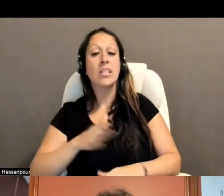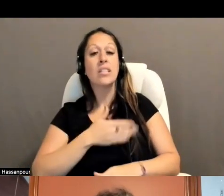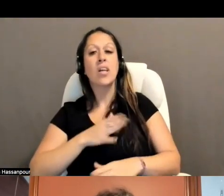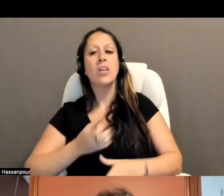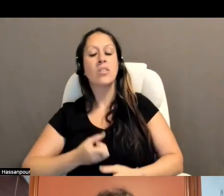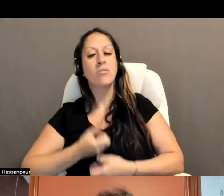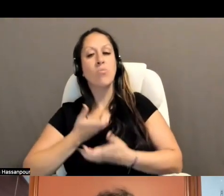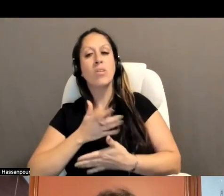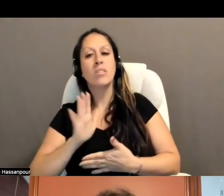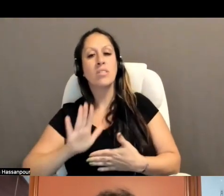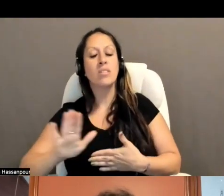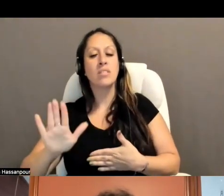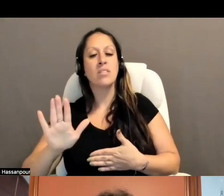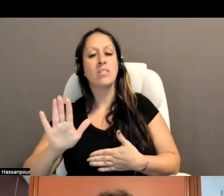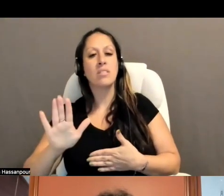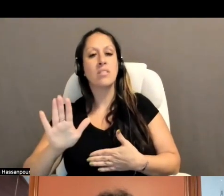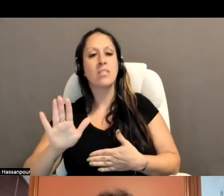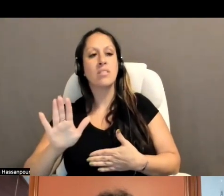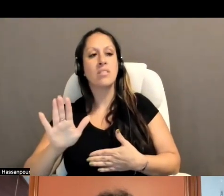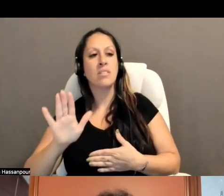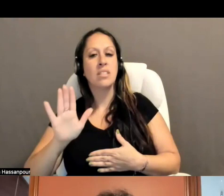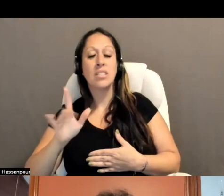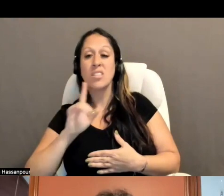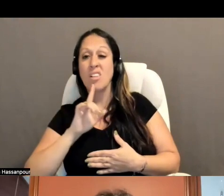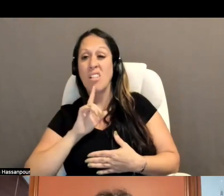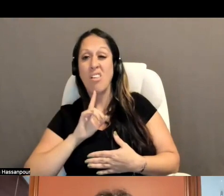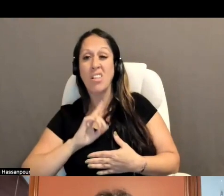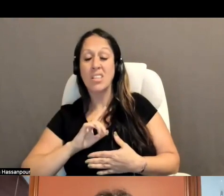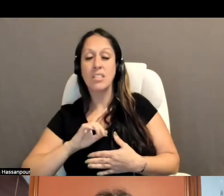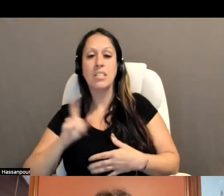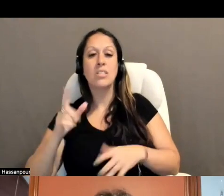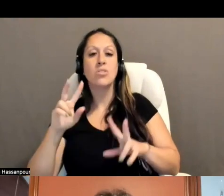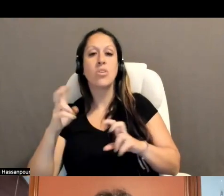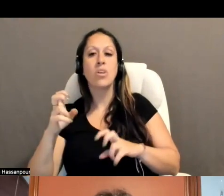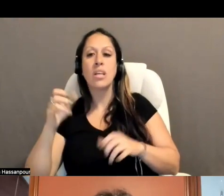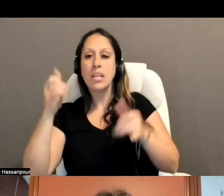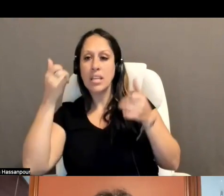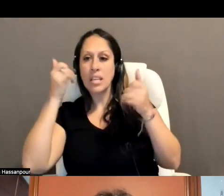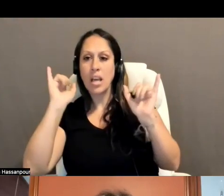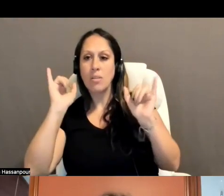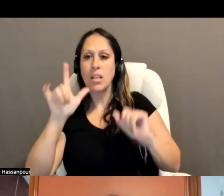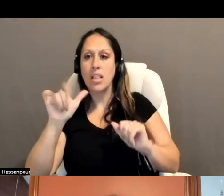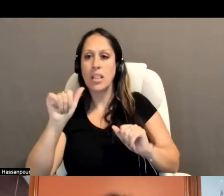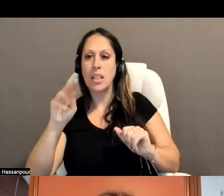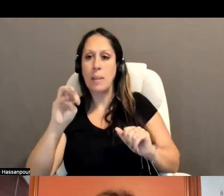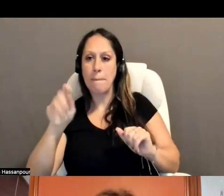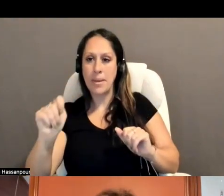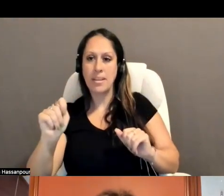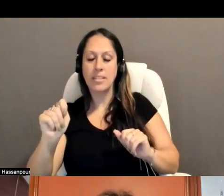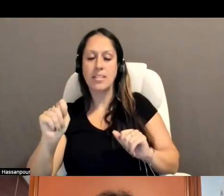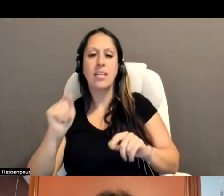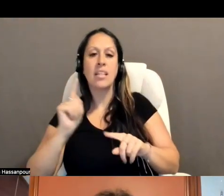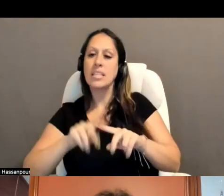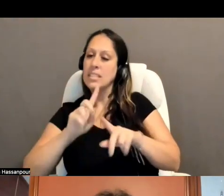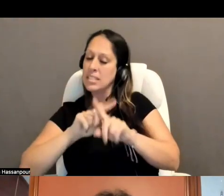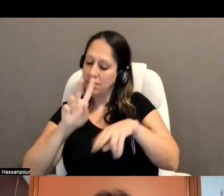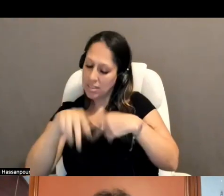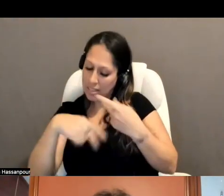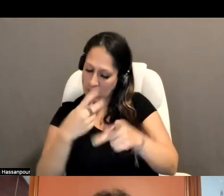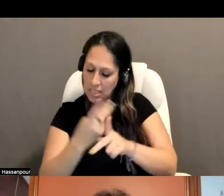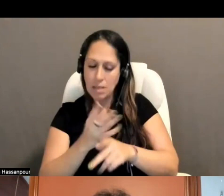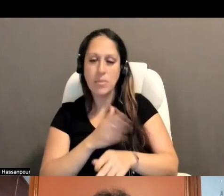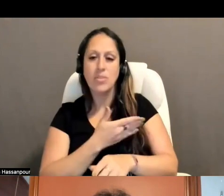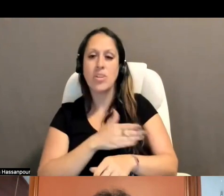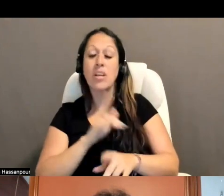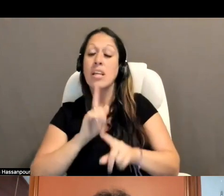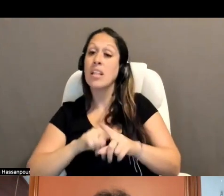his, I guess his loneliness. And anyway, it's called Cowboy's Lament. So it's a different type of song.